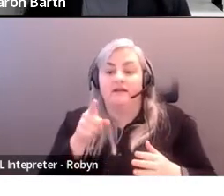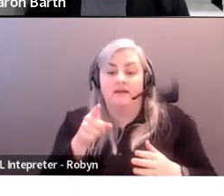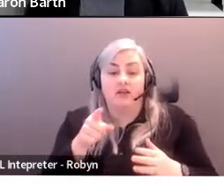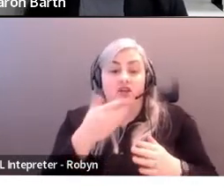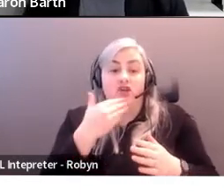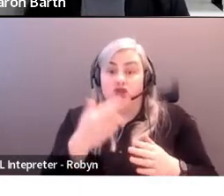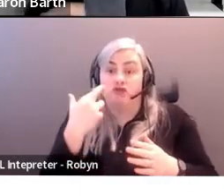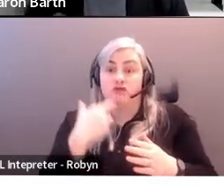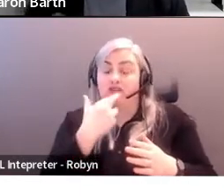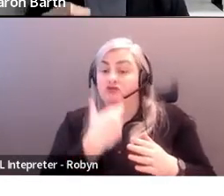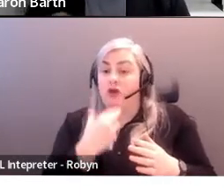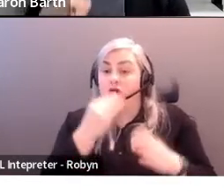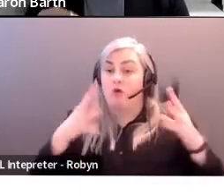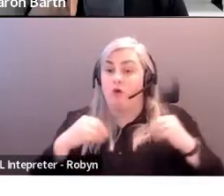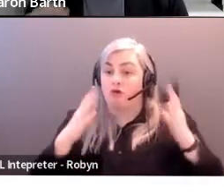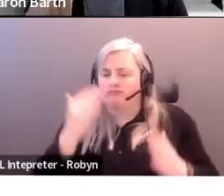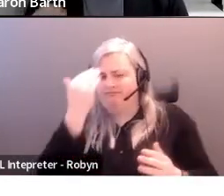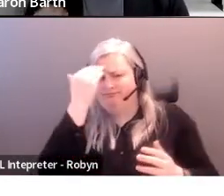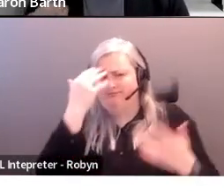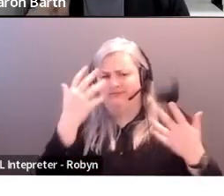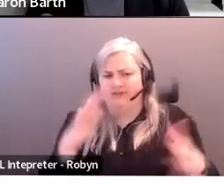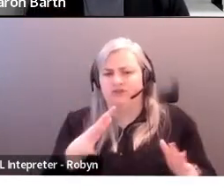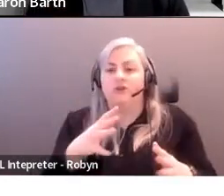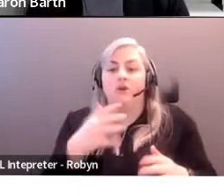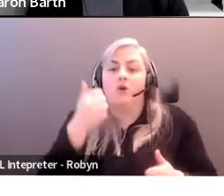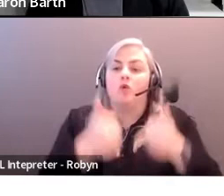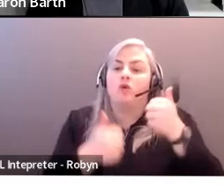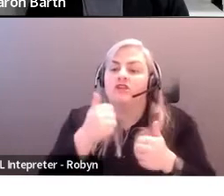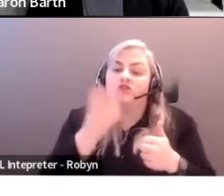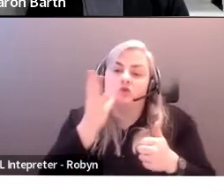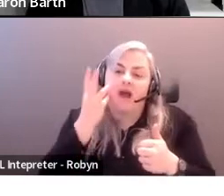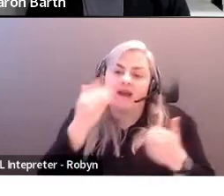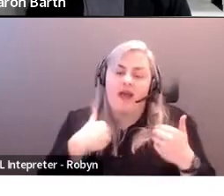know this. Guess which bottle of wine has the biggest markup?